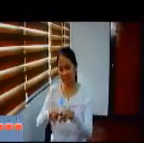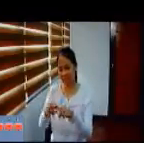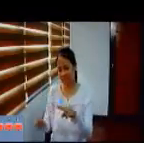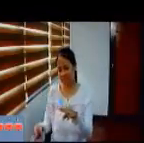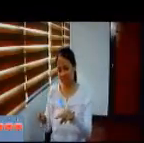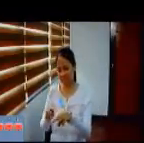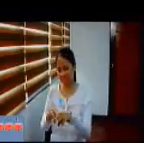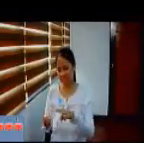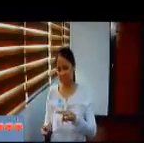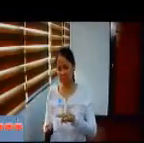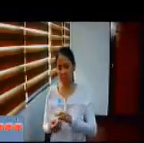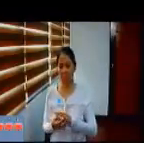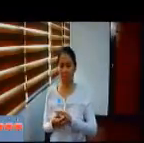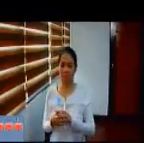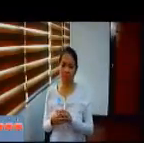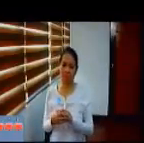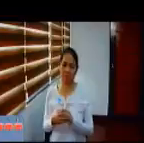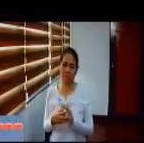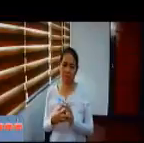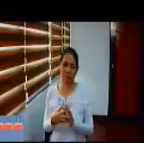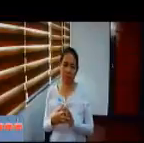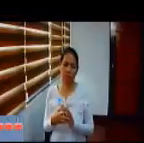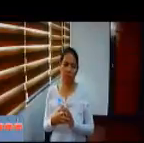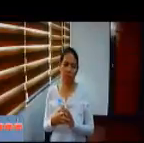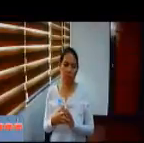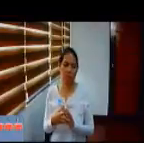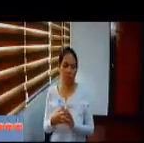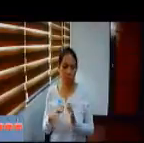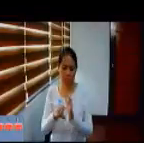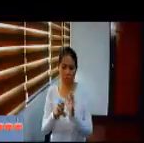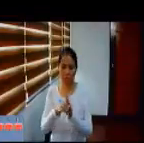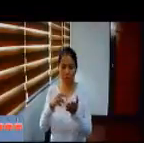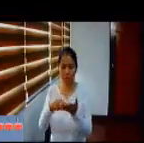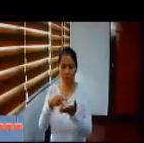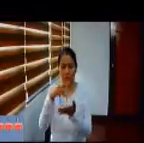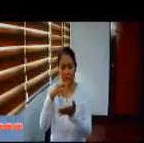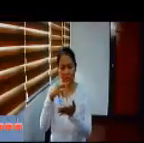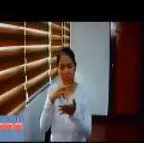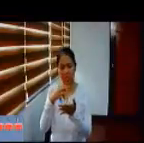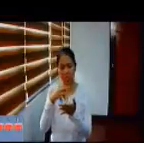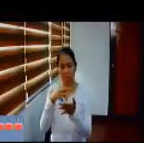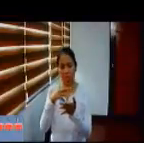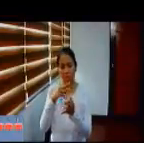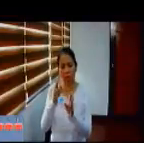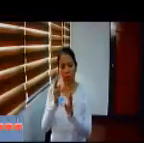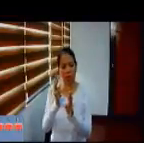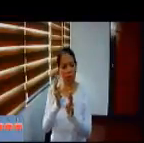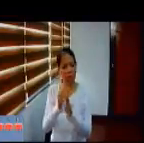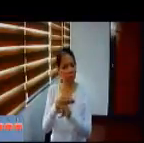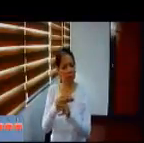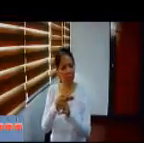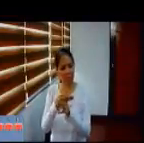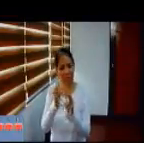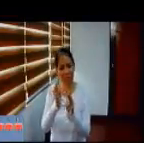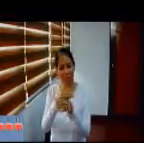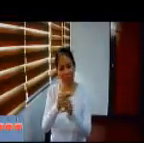reduction. Or in the case of rice, maybe the material will just go into more leaves or more